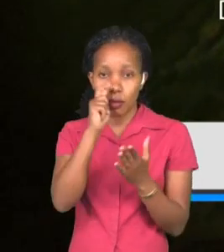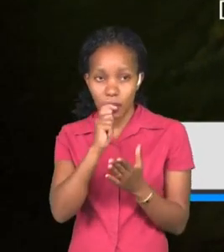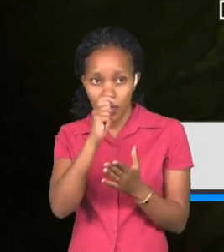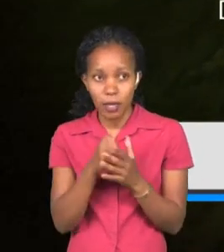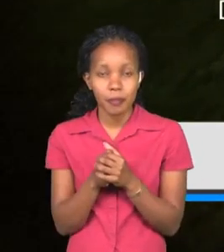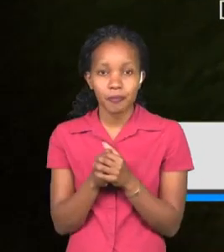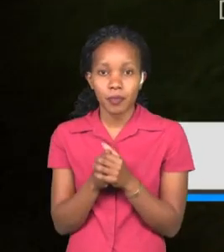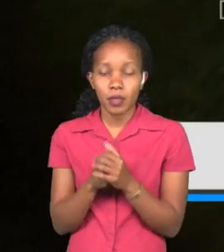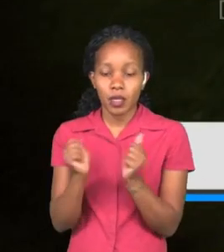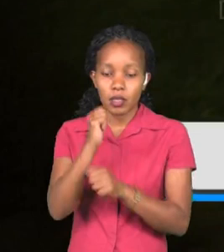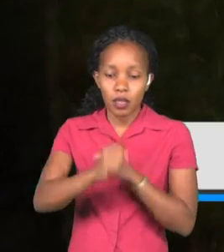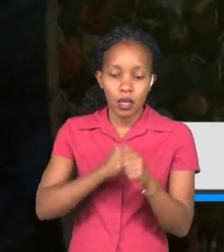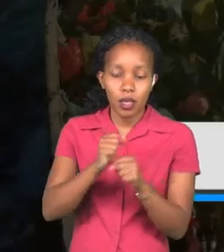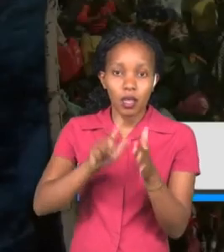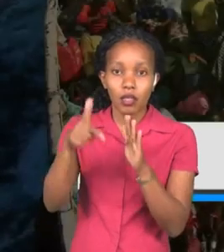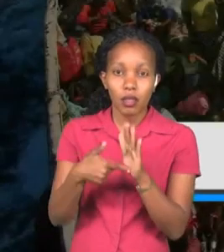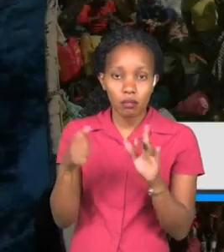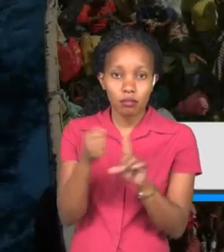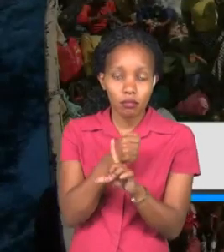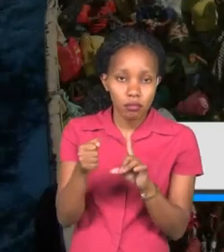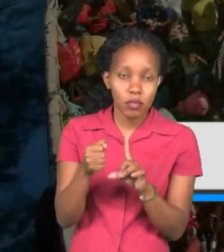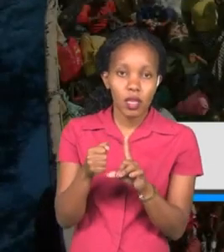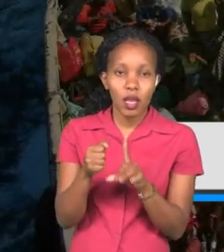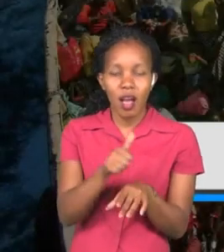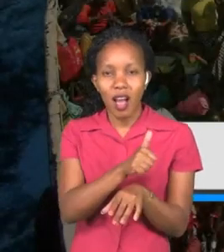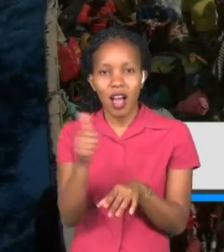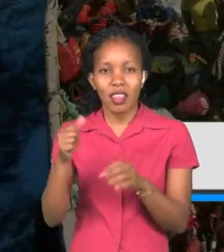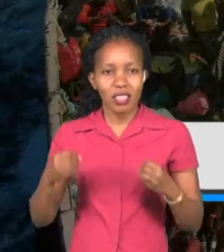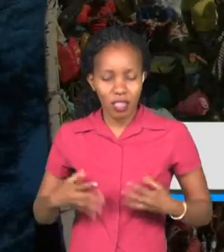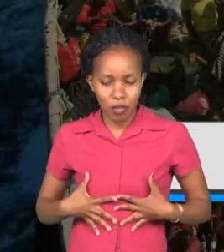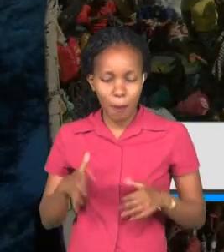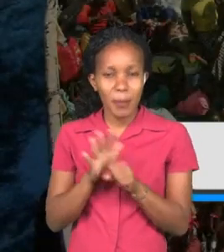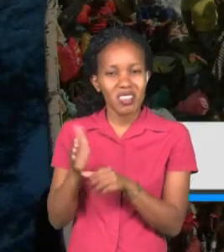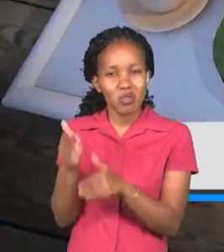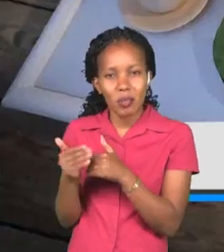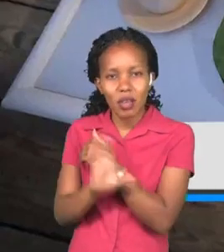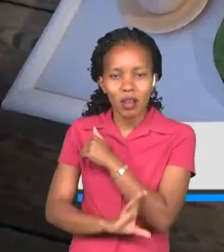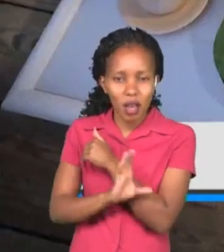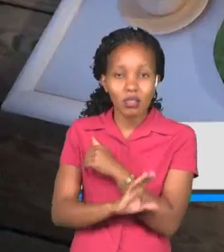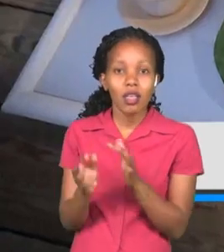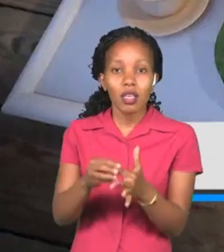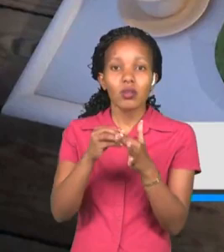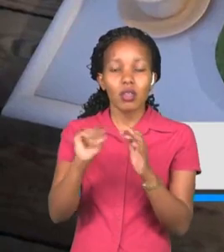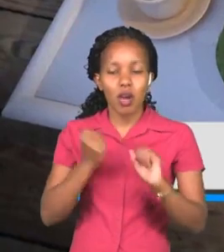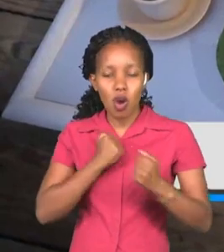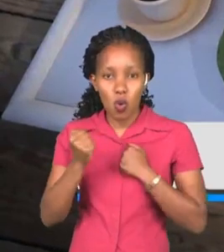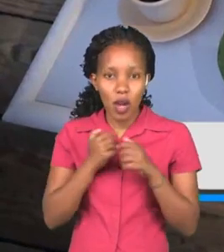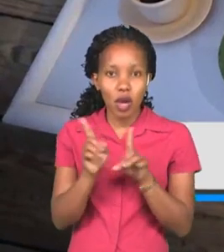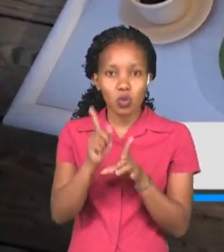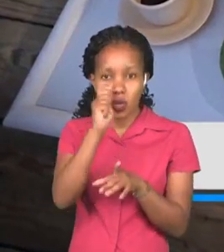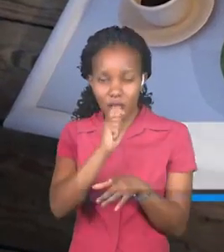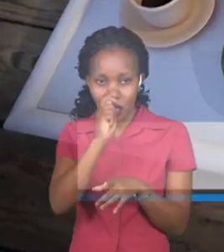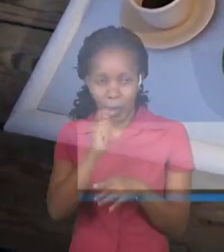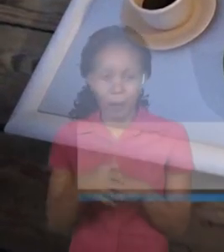A decade later, violent clashes have sent another exodus of refugees to neighboring countries, particularly Rwanda and Tanzania.